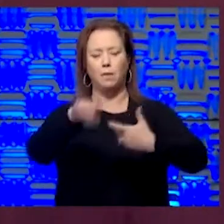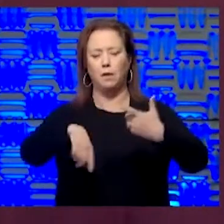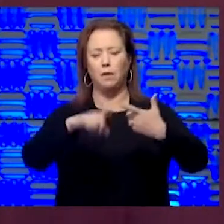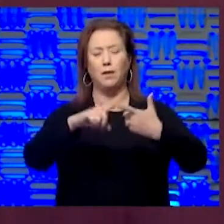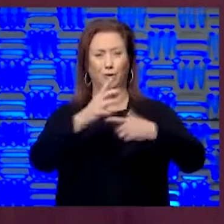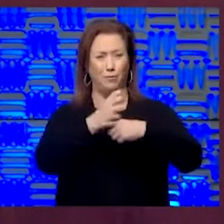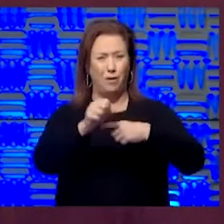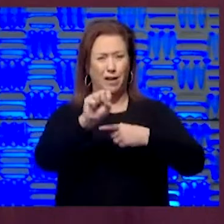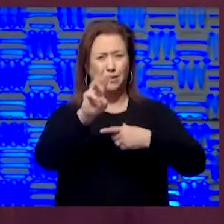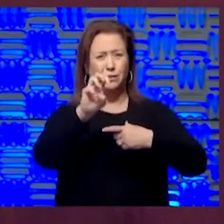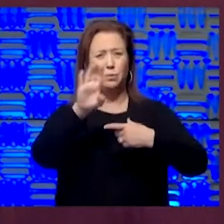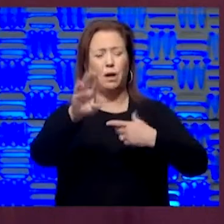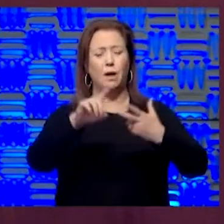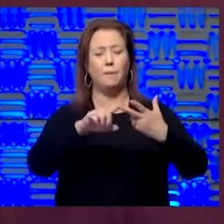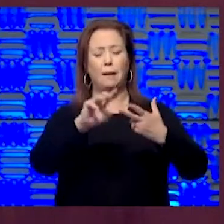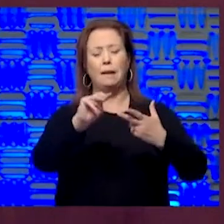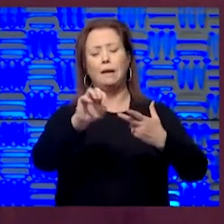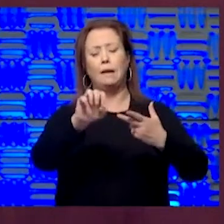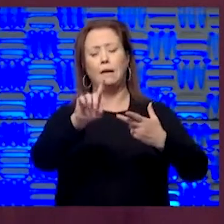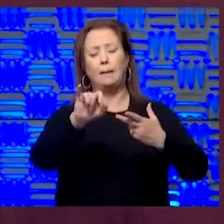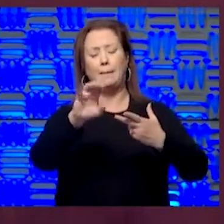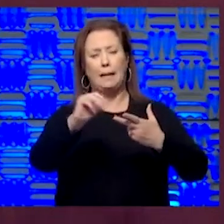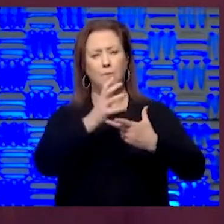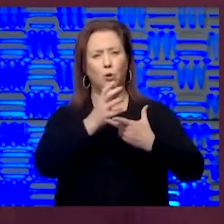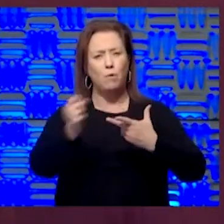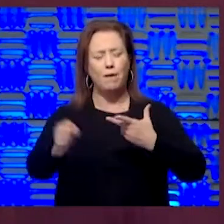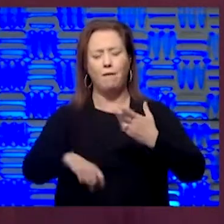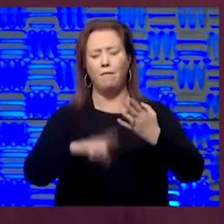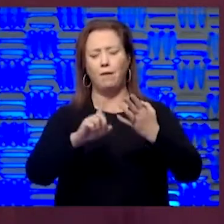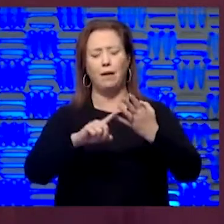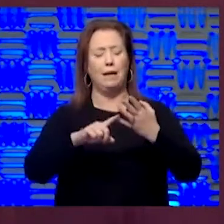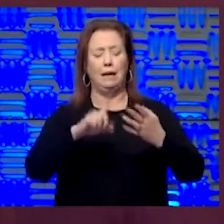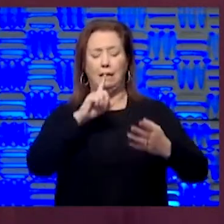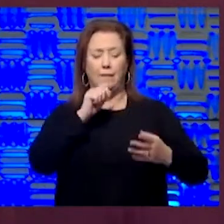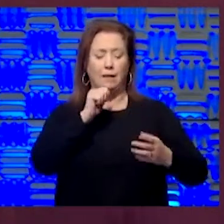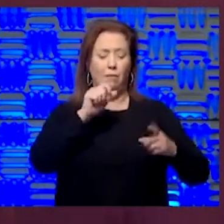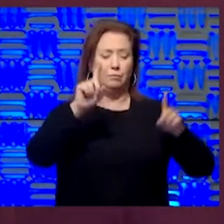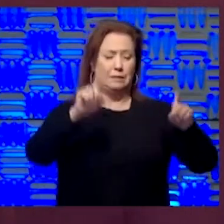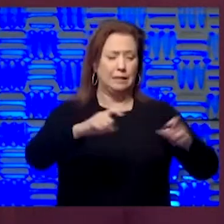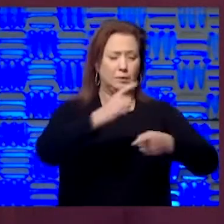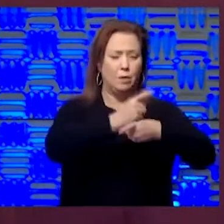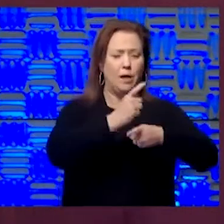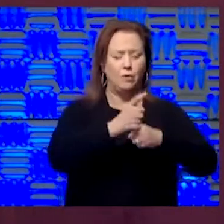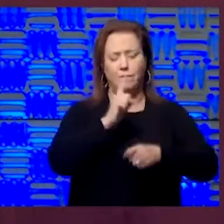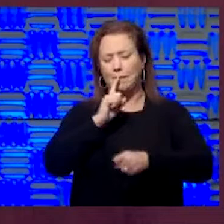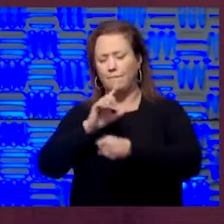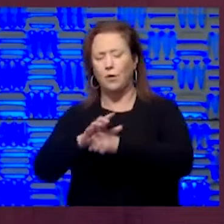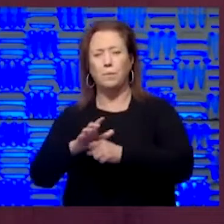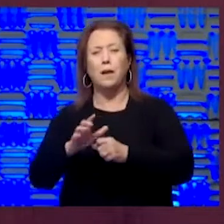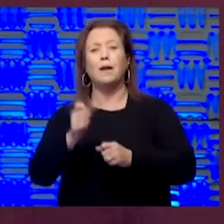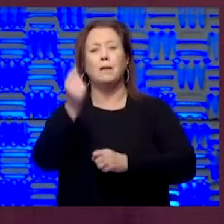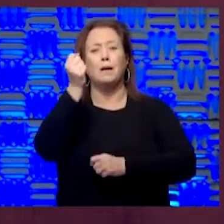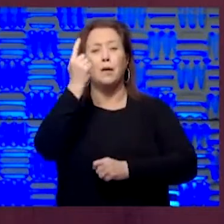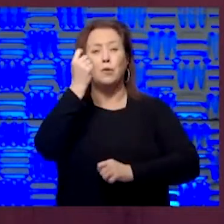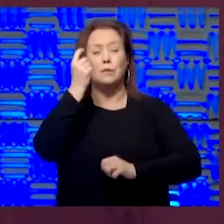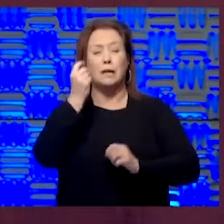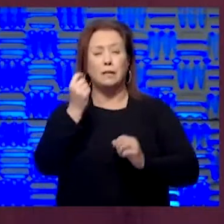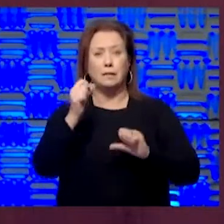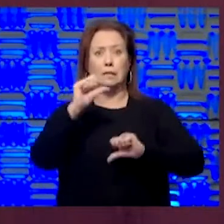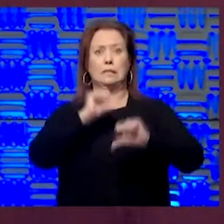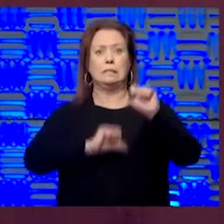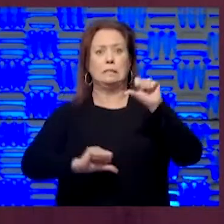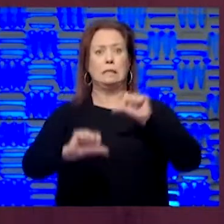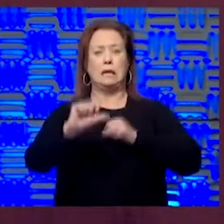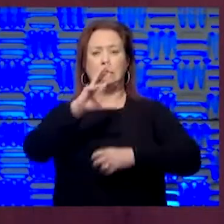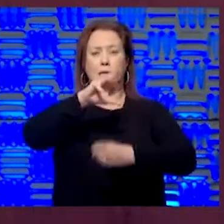can run out of swabs. You can run out of medium. Then you try to make your own swabs. They don't test right. You got to confirm those swabs. There's a lot more science in this than I think